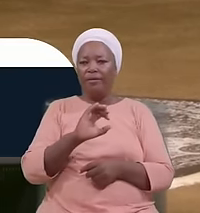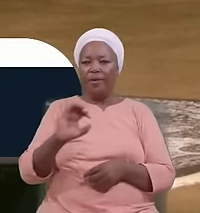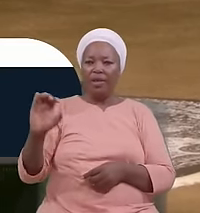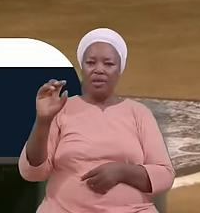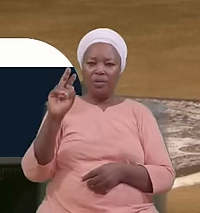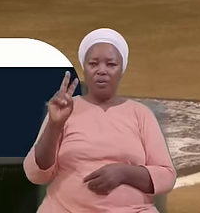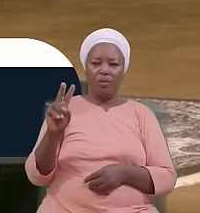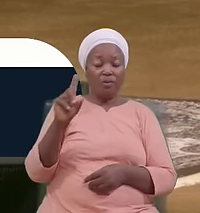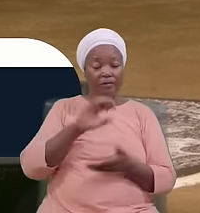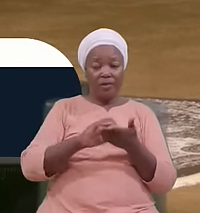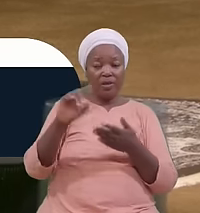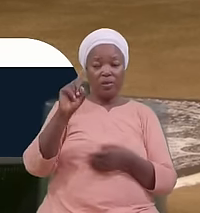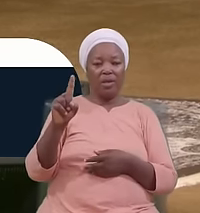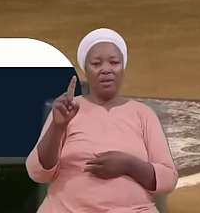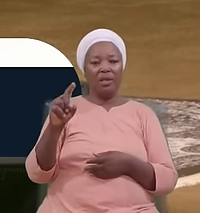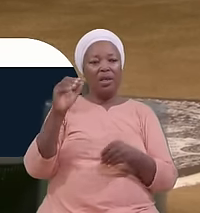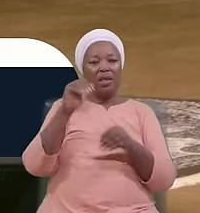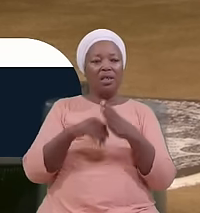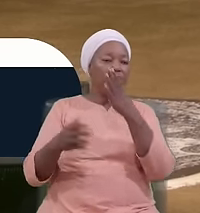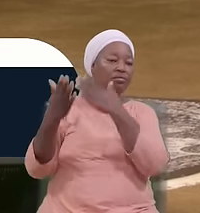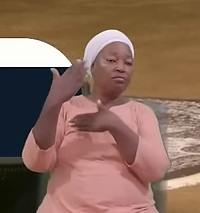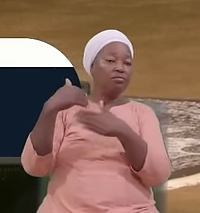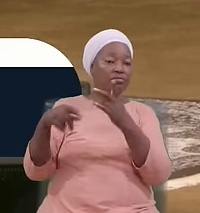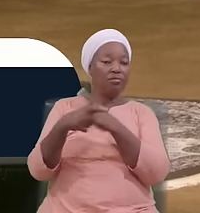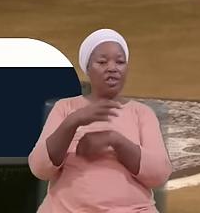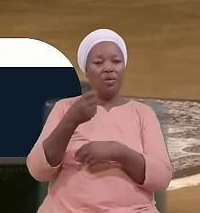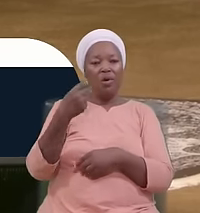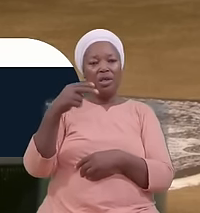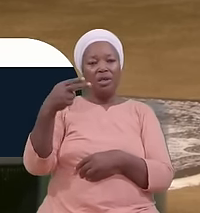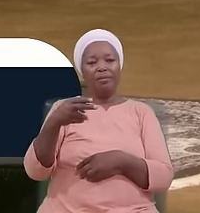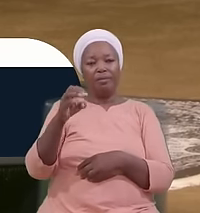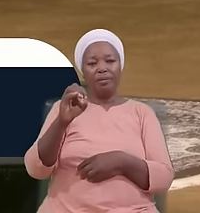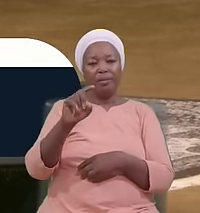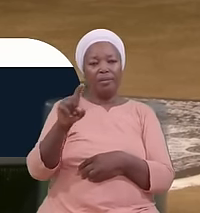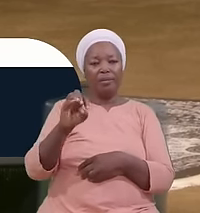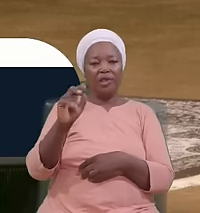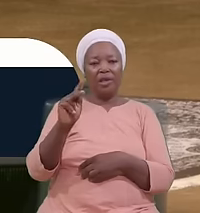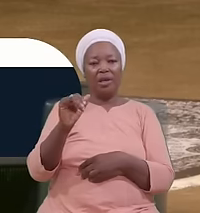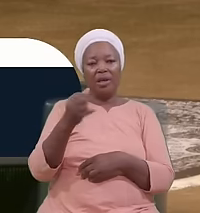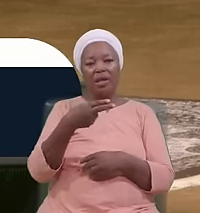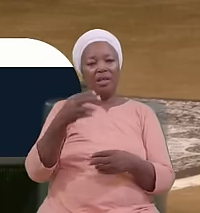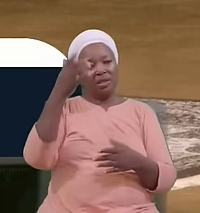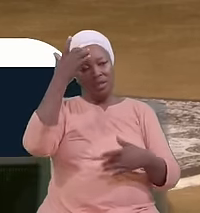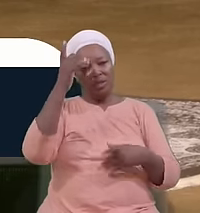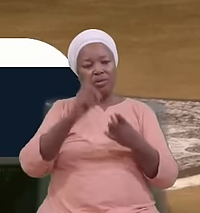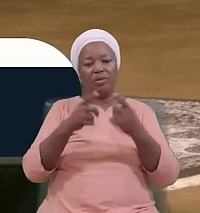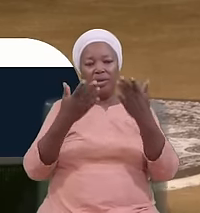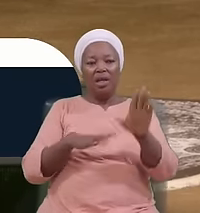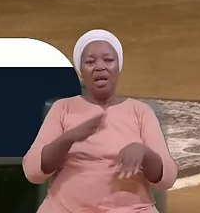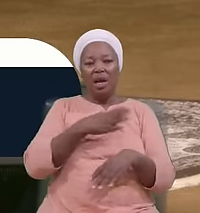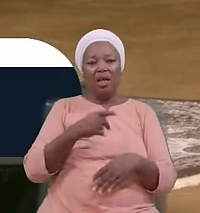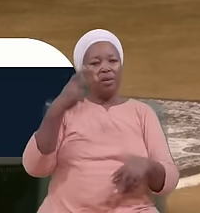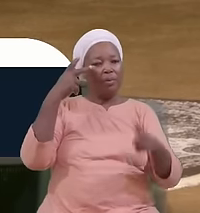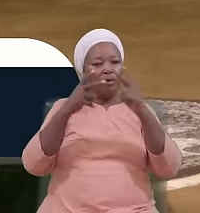In those days was Hezekiah sick unto death. And the prophet